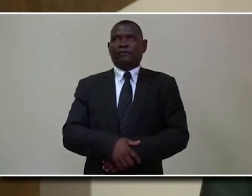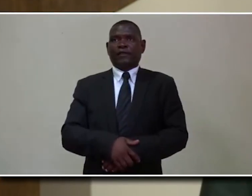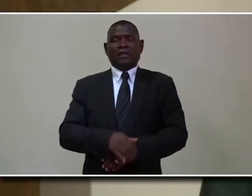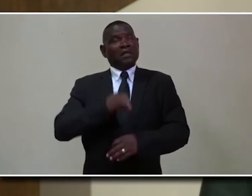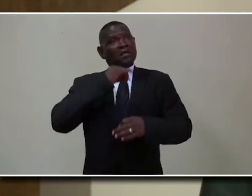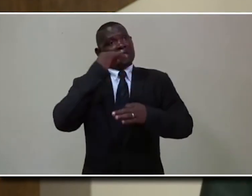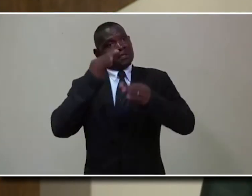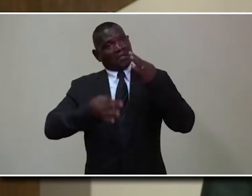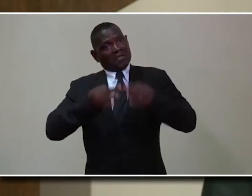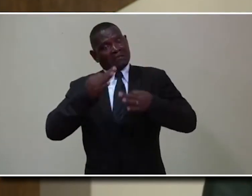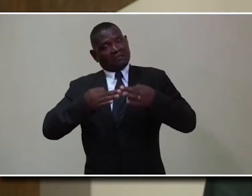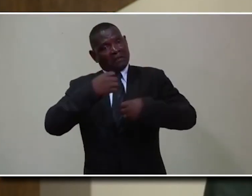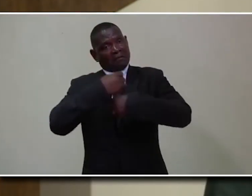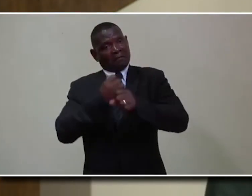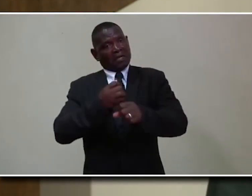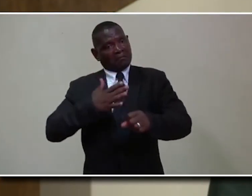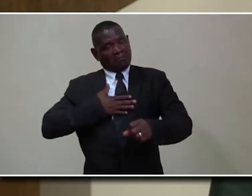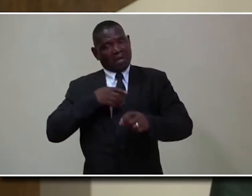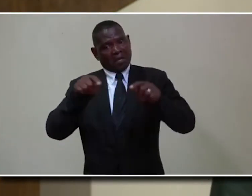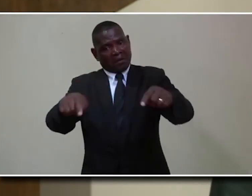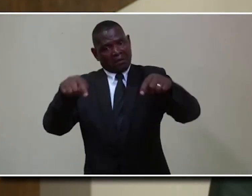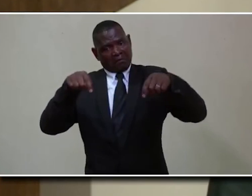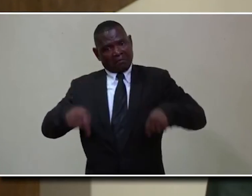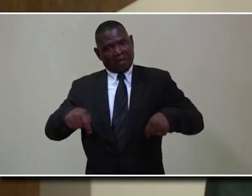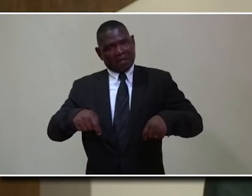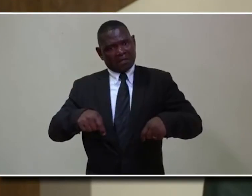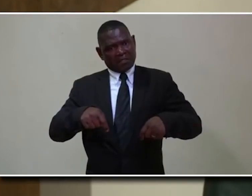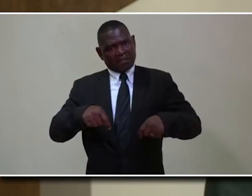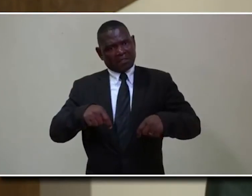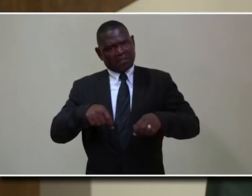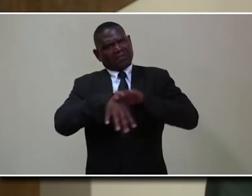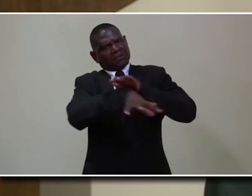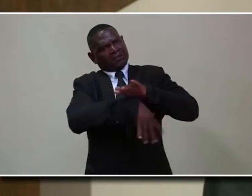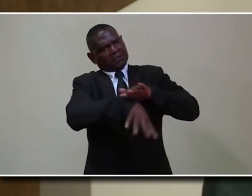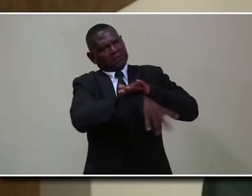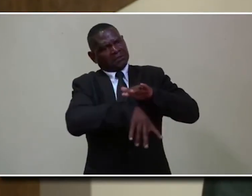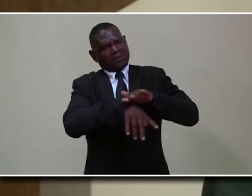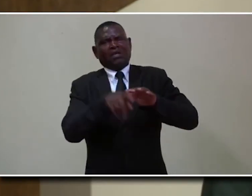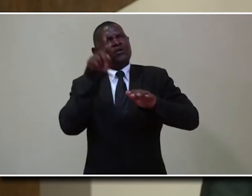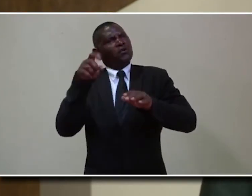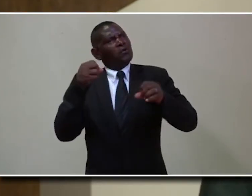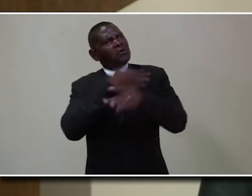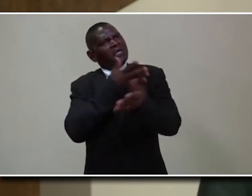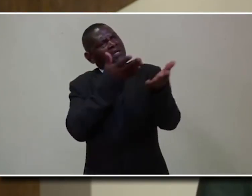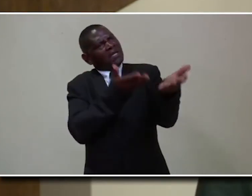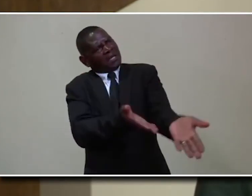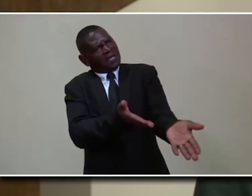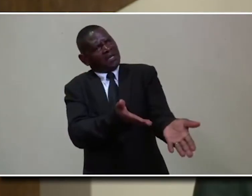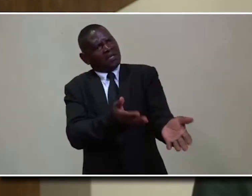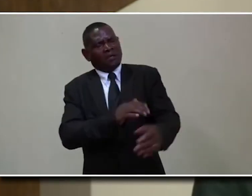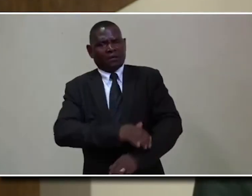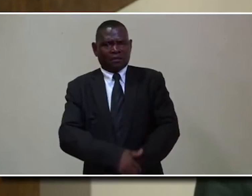bed in hell, even there, you are there. Ngakhanta nzika khamalanga mugehena